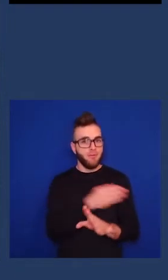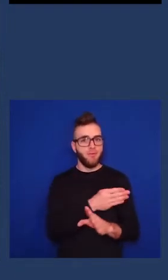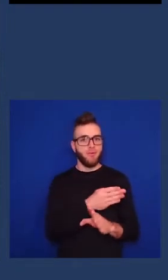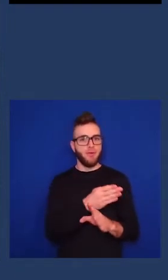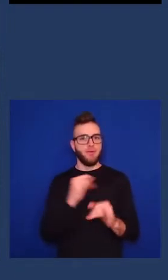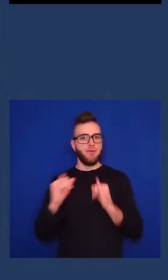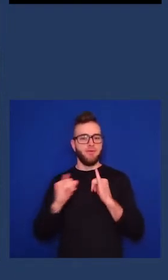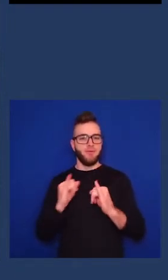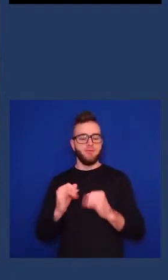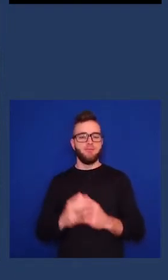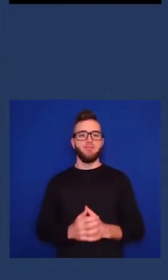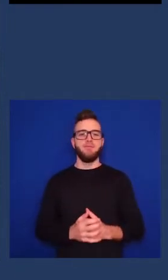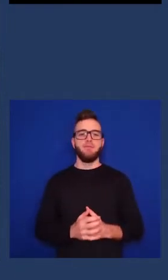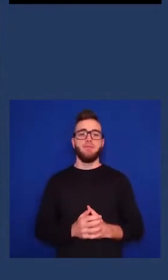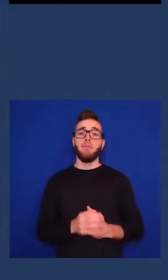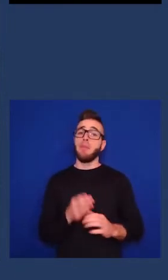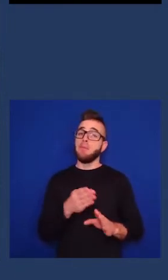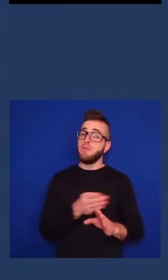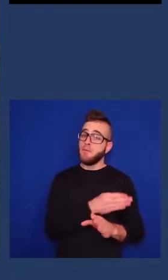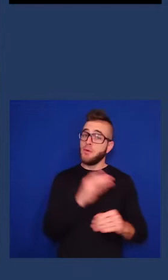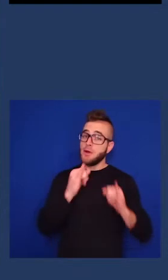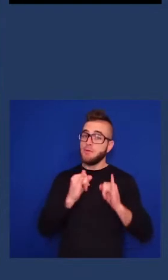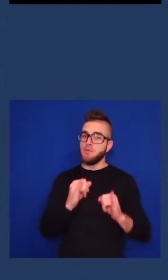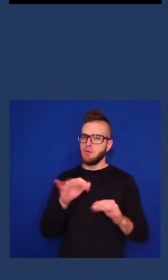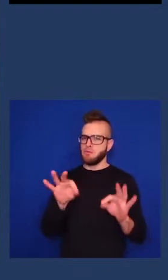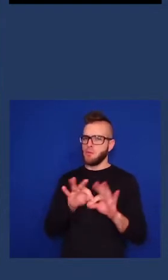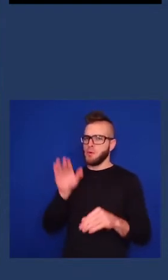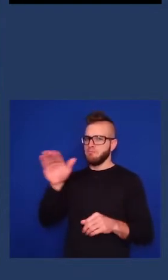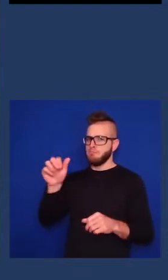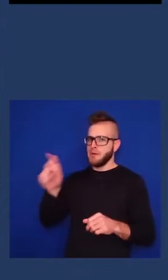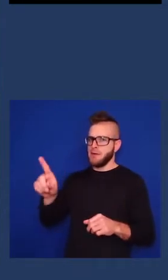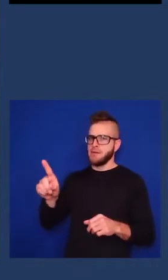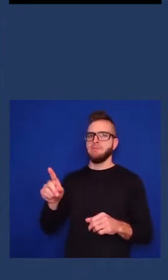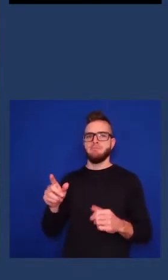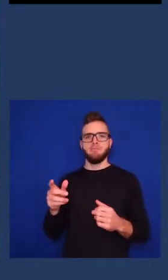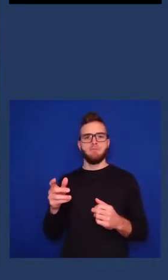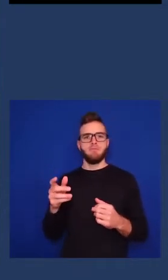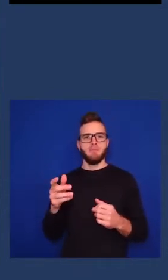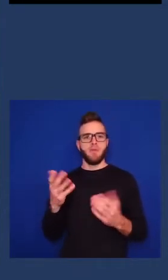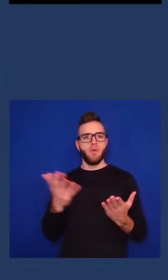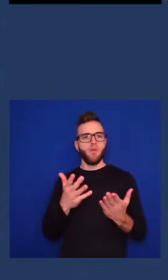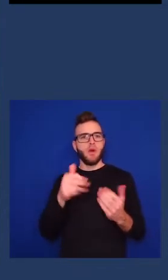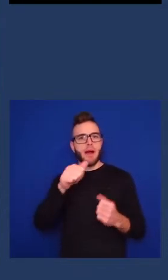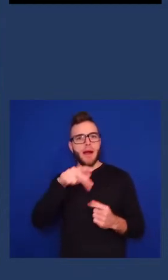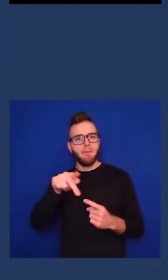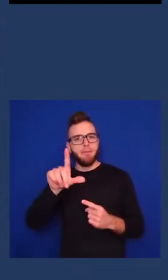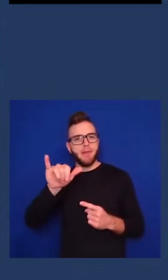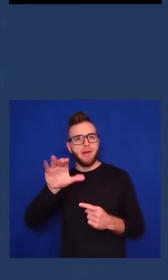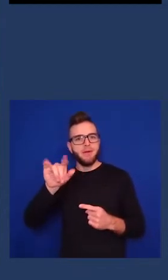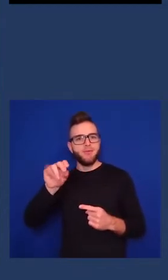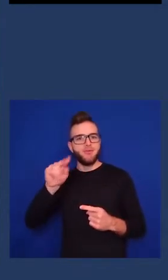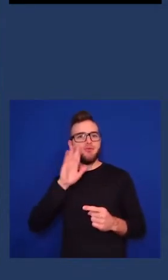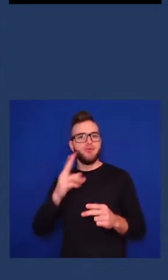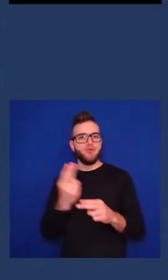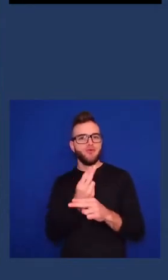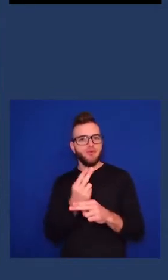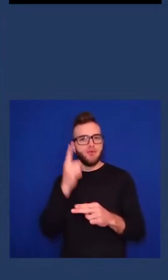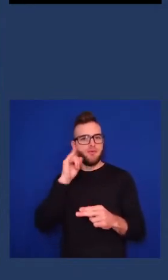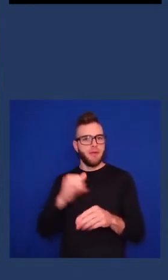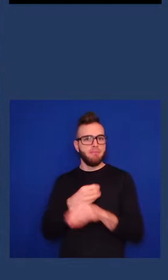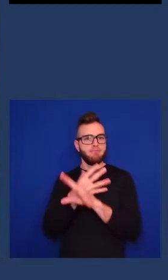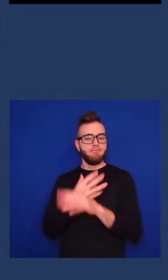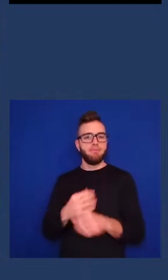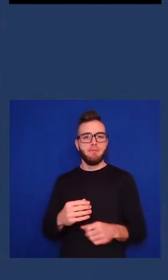interview, find out what application will be used and install it prior to the interview. Teams and Zoom